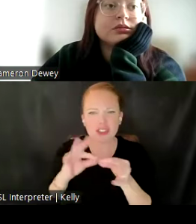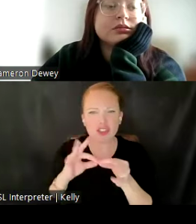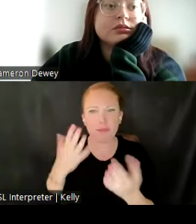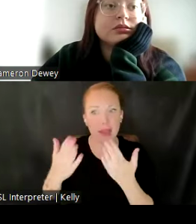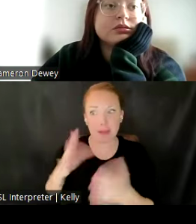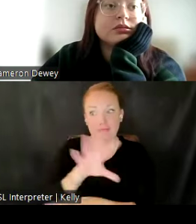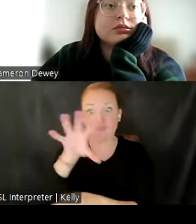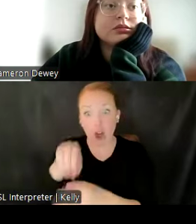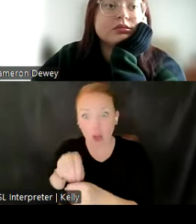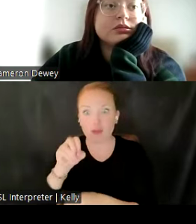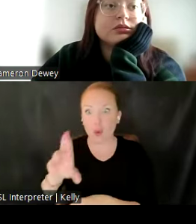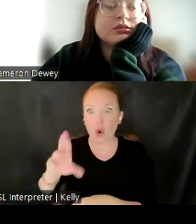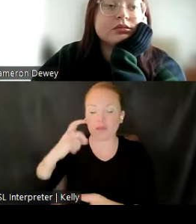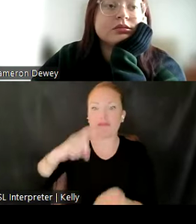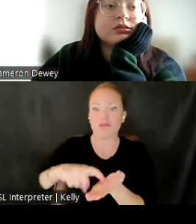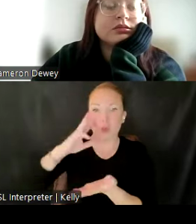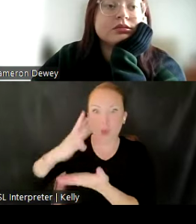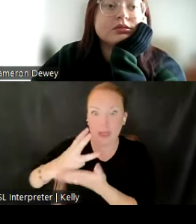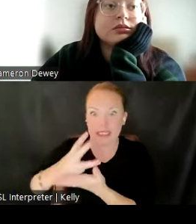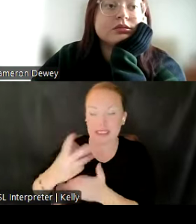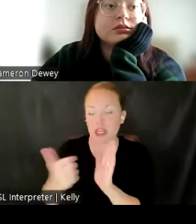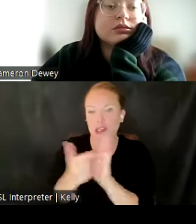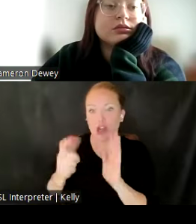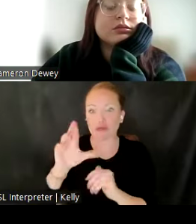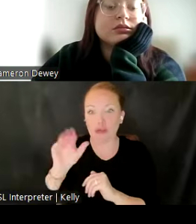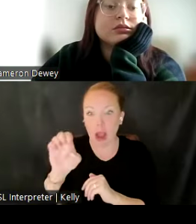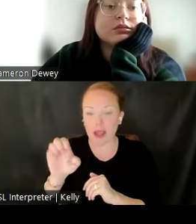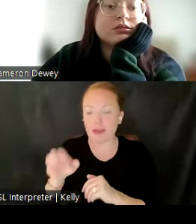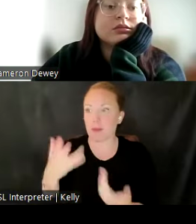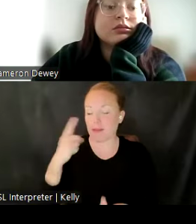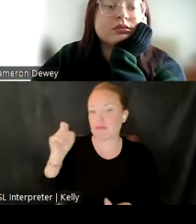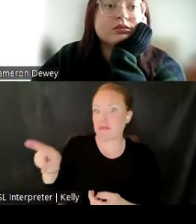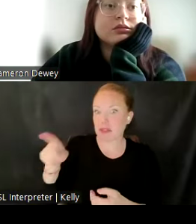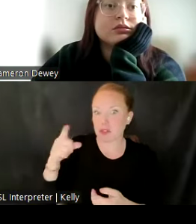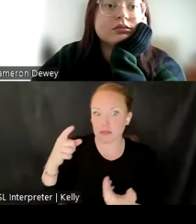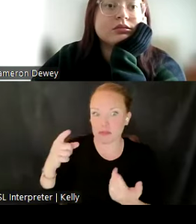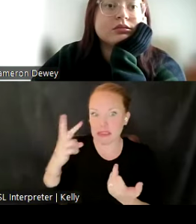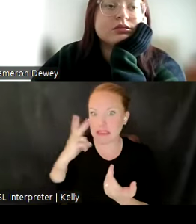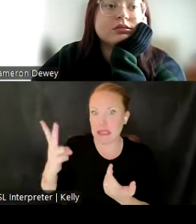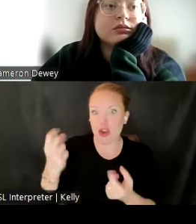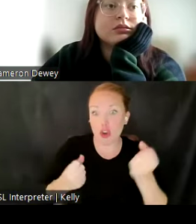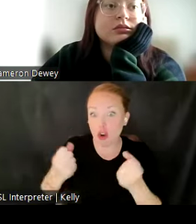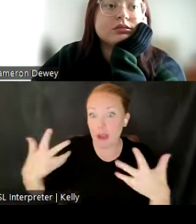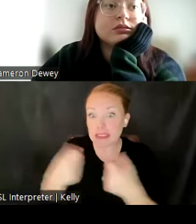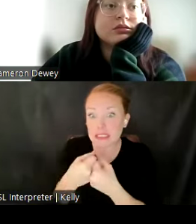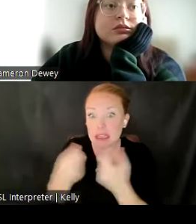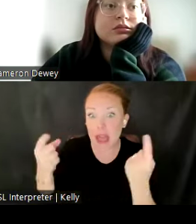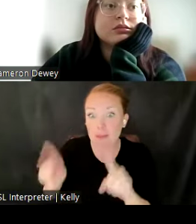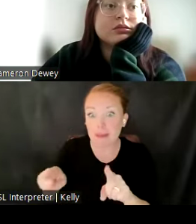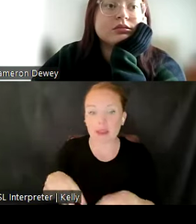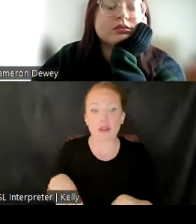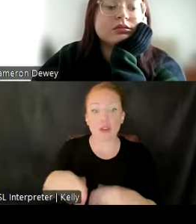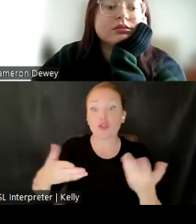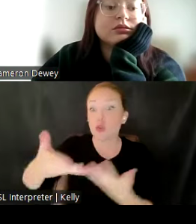some sort of crime or accident, like a car accident. Some other examples include social shaming. That's a